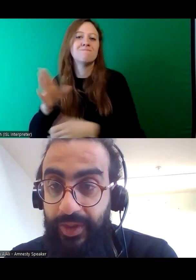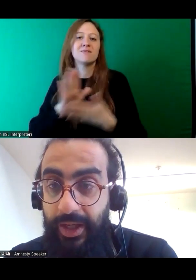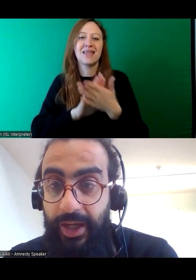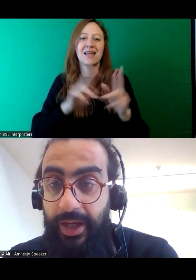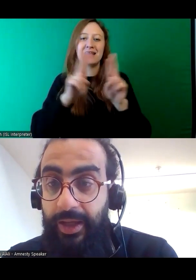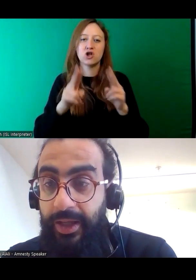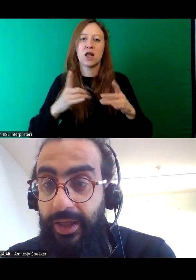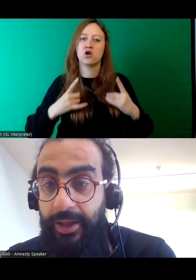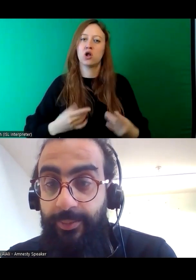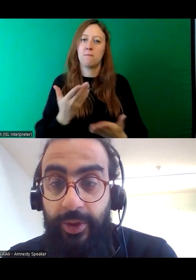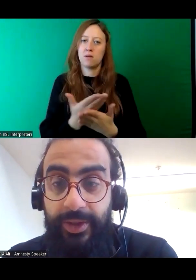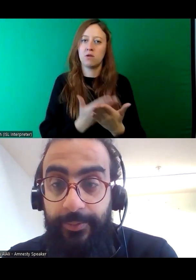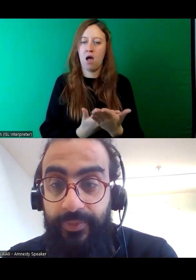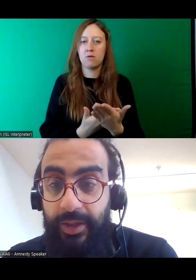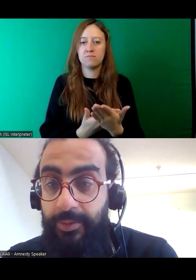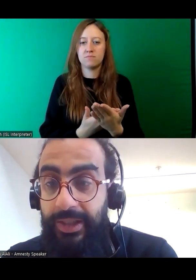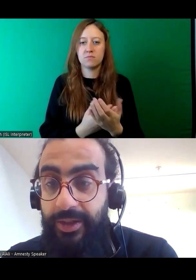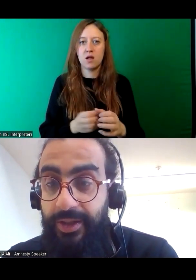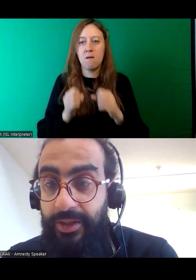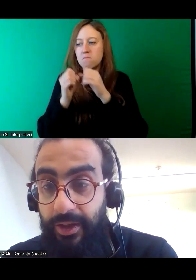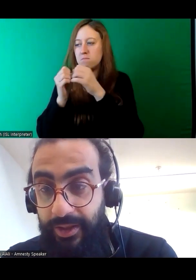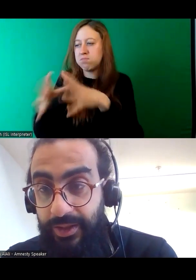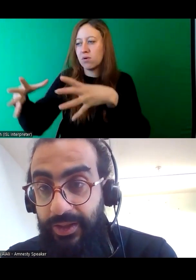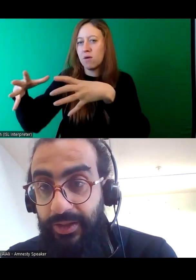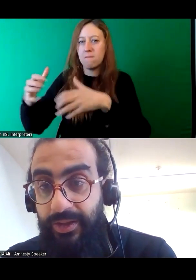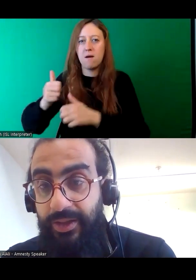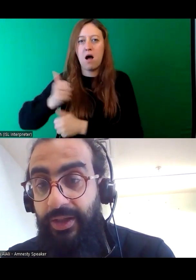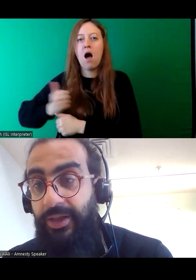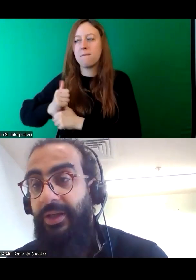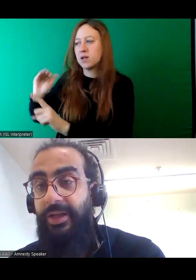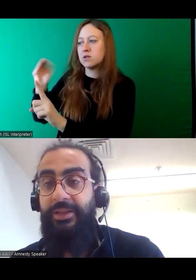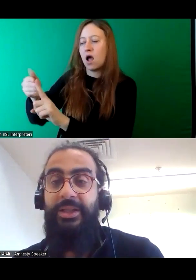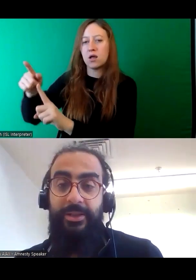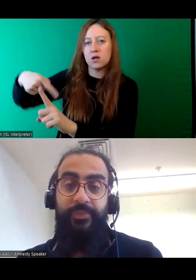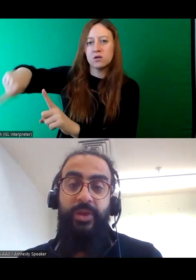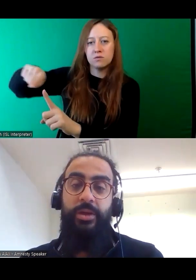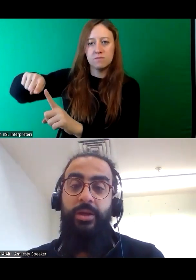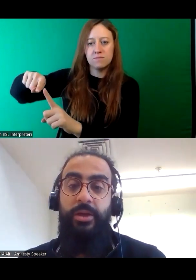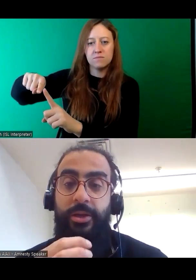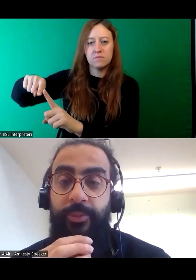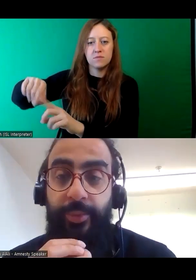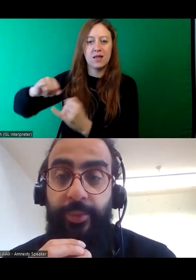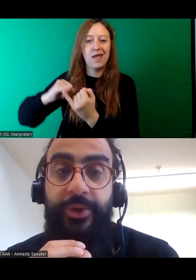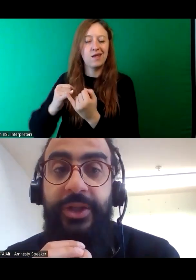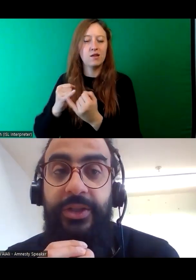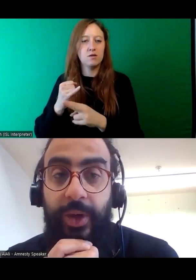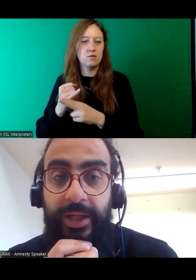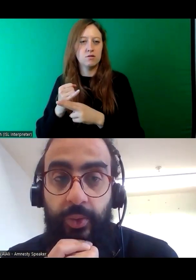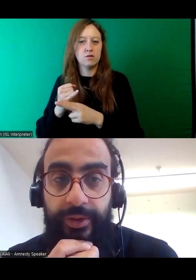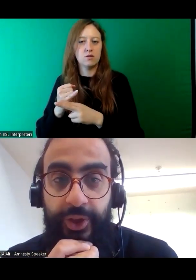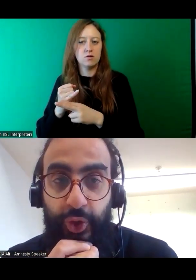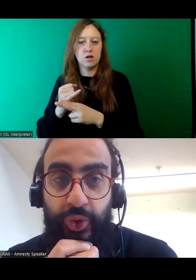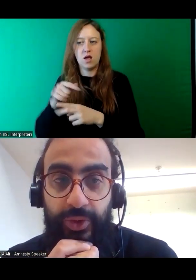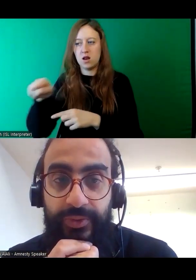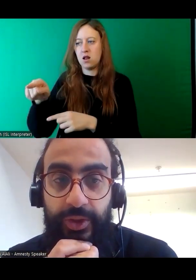unlawful. Bombing military targets in this proportionate way,